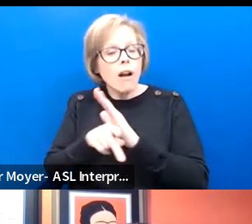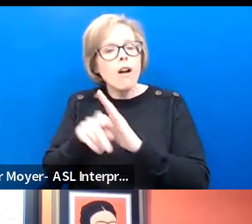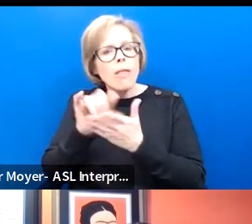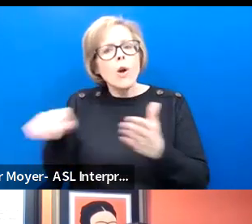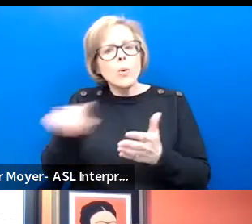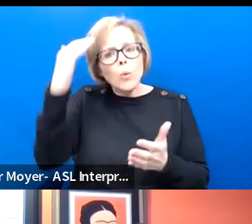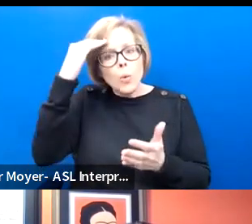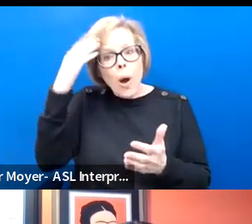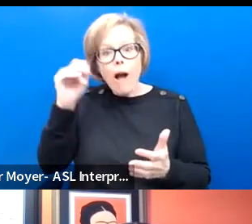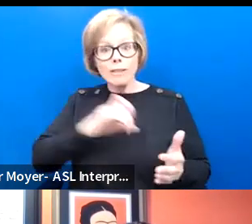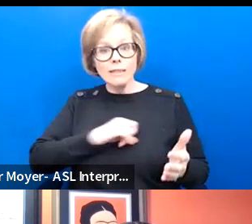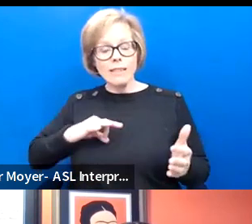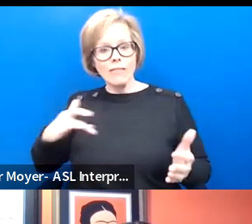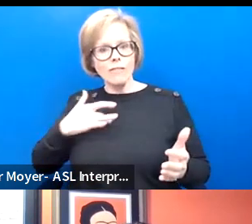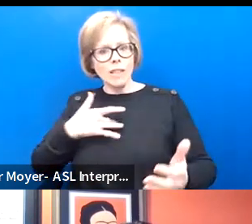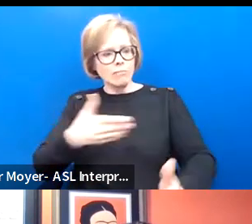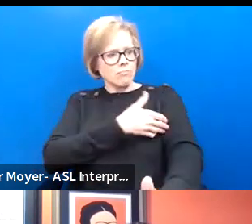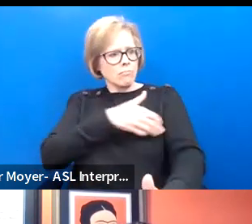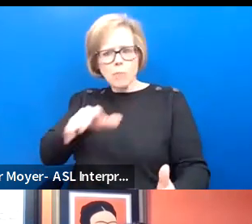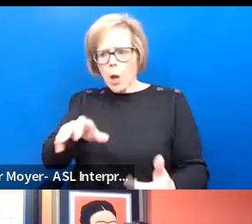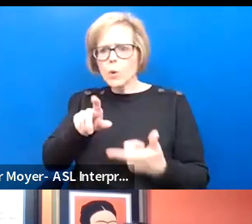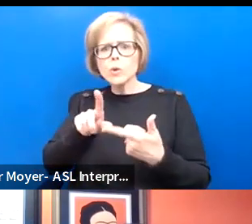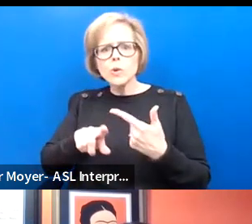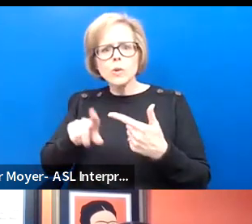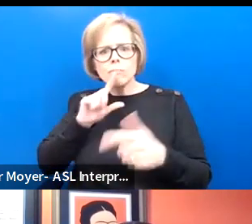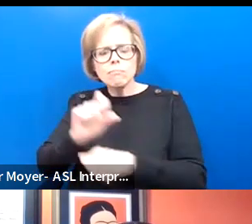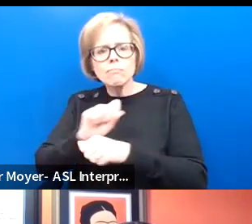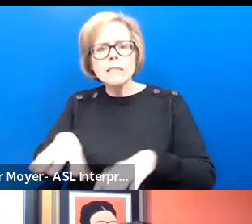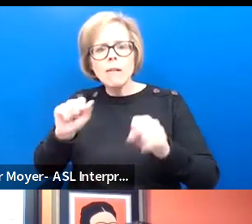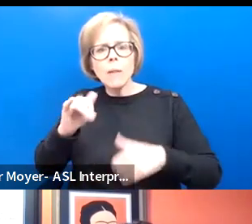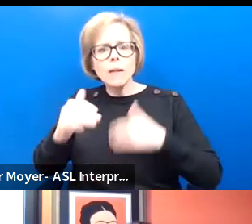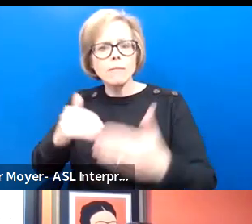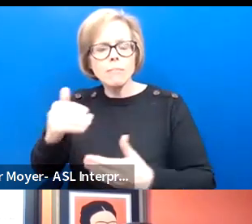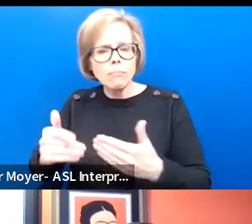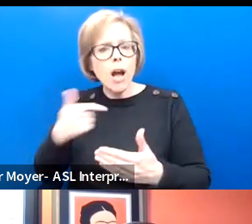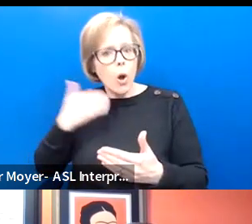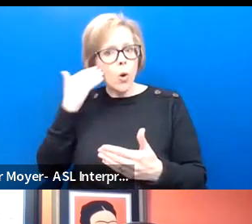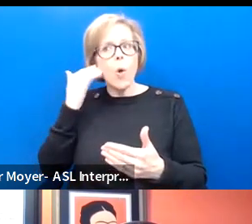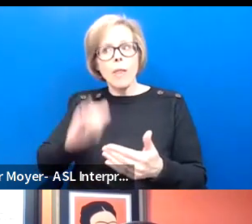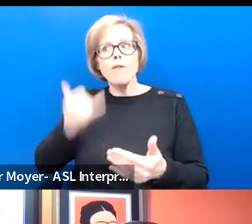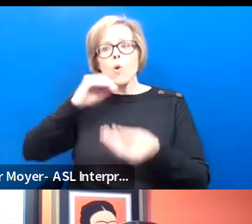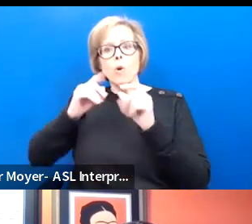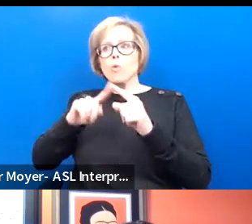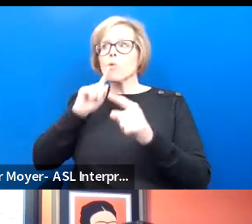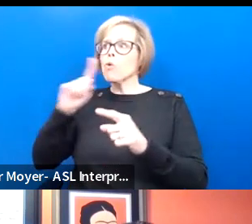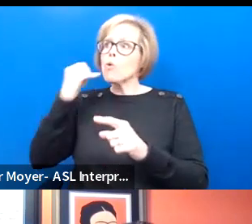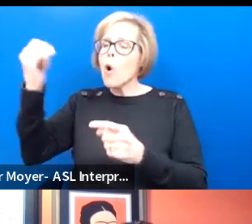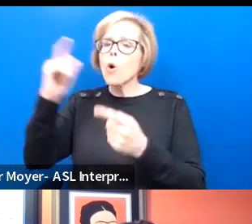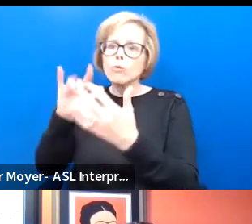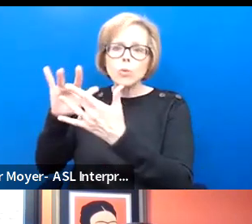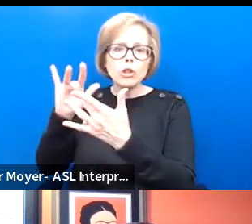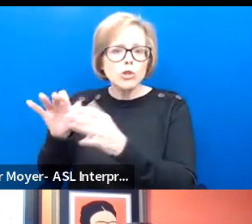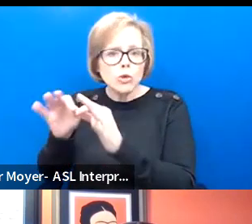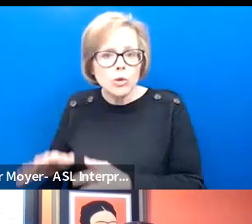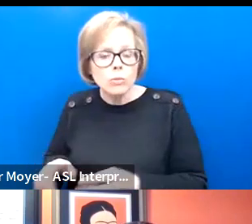your staff feels empowered to actually take that step, right? I know the number to call to get an interpreter. I know who